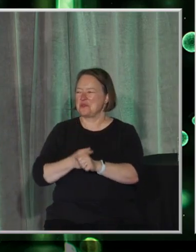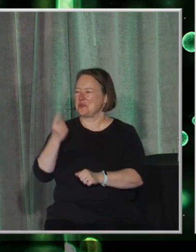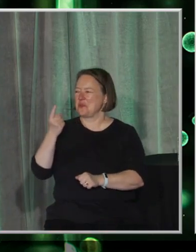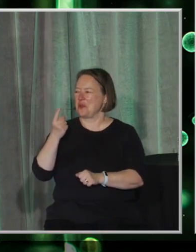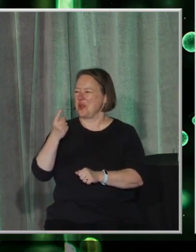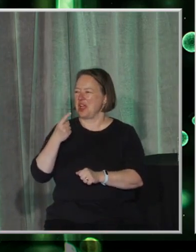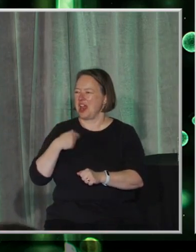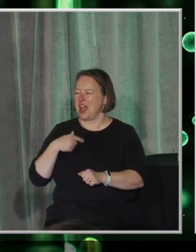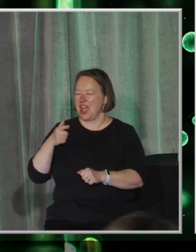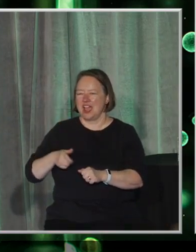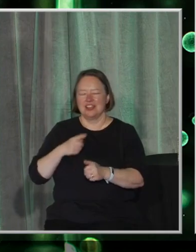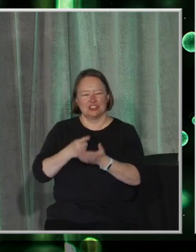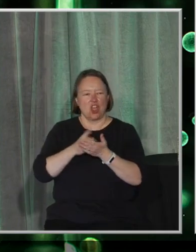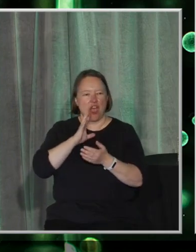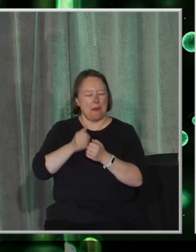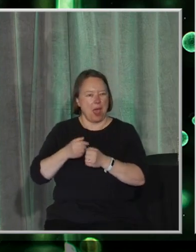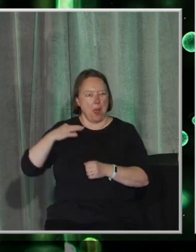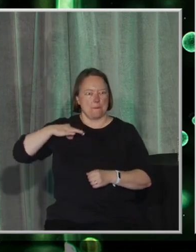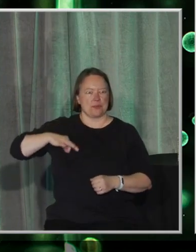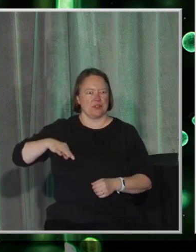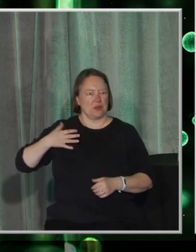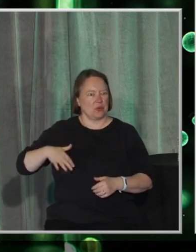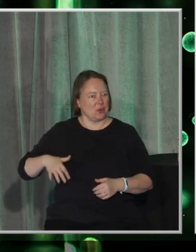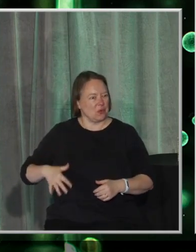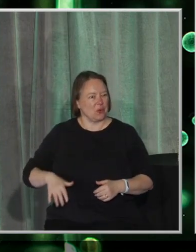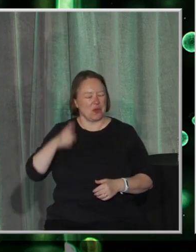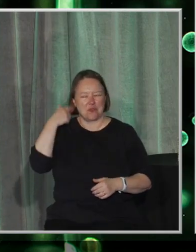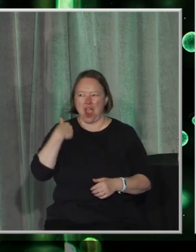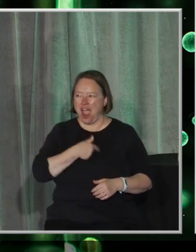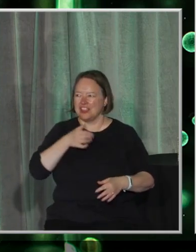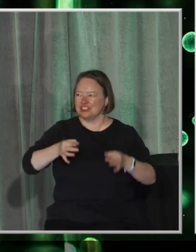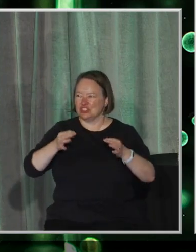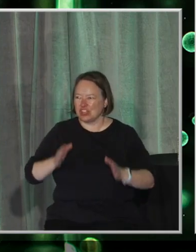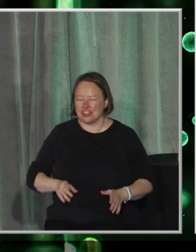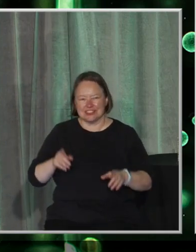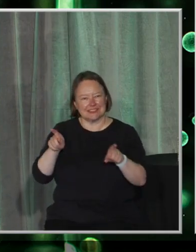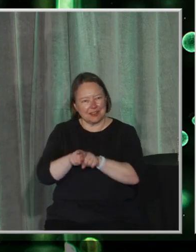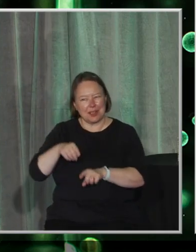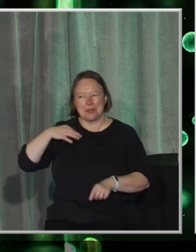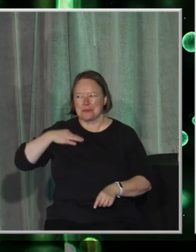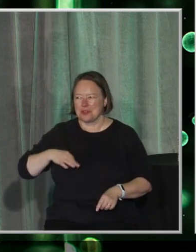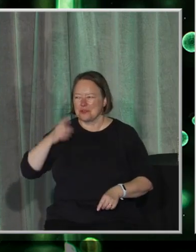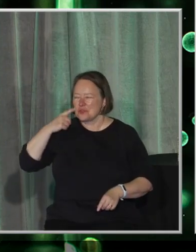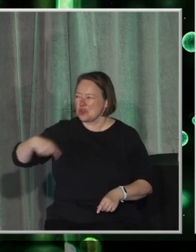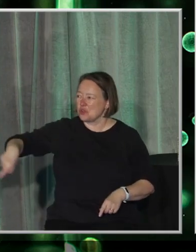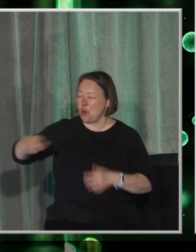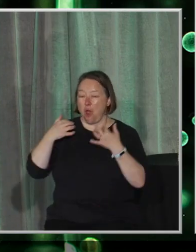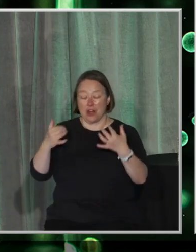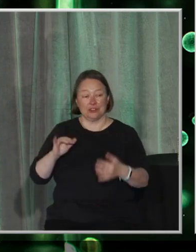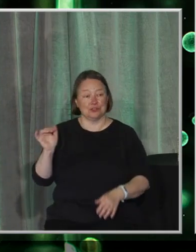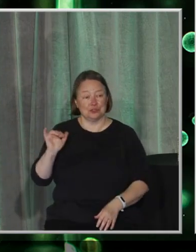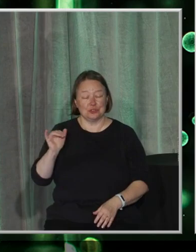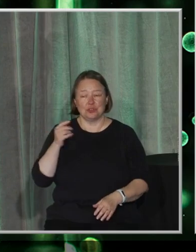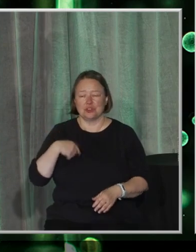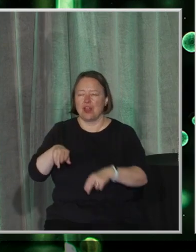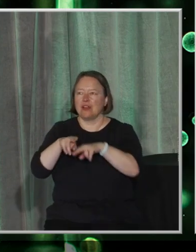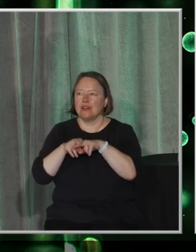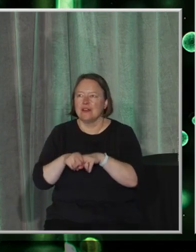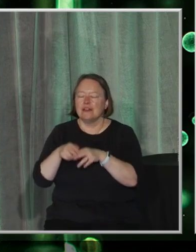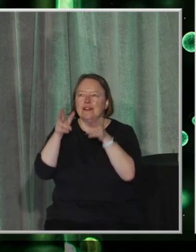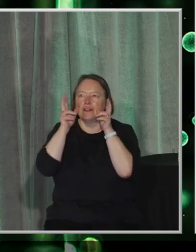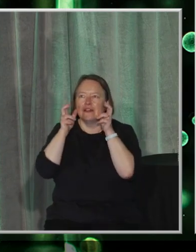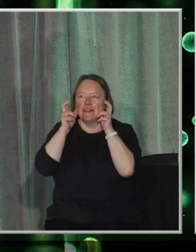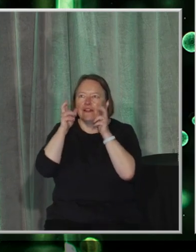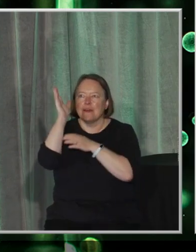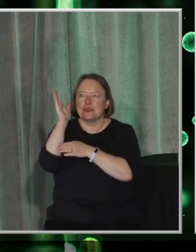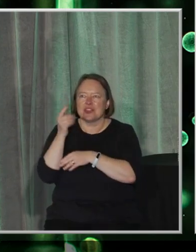Tara talked there about privilege. What a privilege it's been for us as judges, and I'm sure for you as an audience as well, to sit through the presentation of